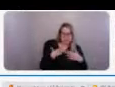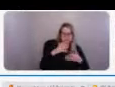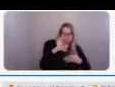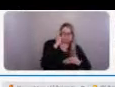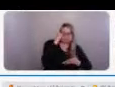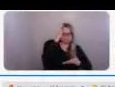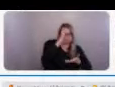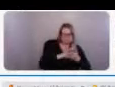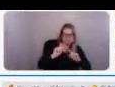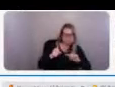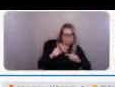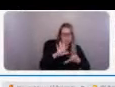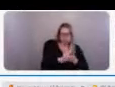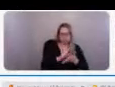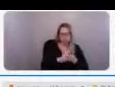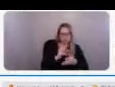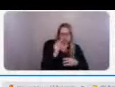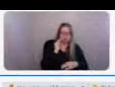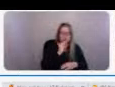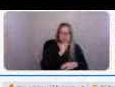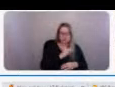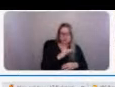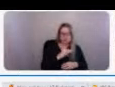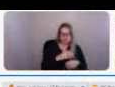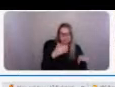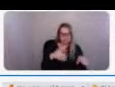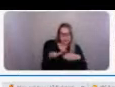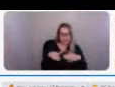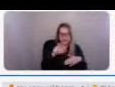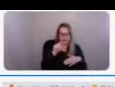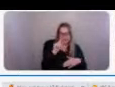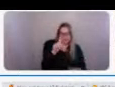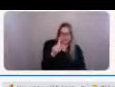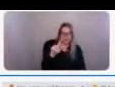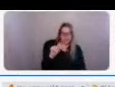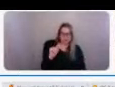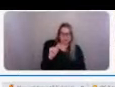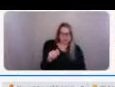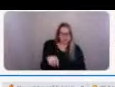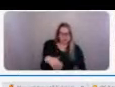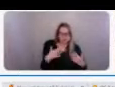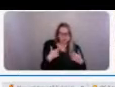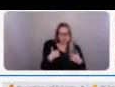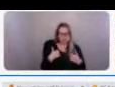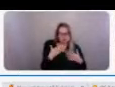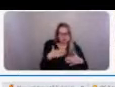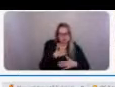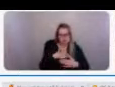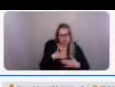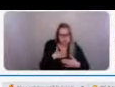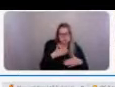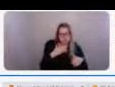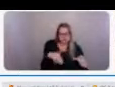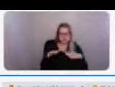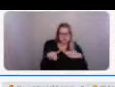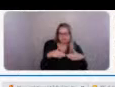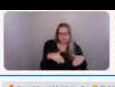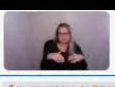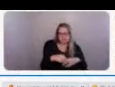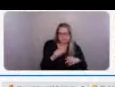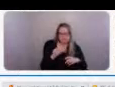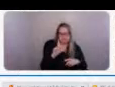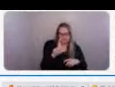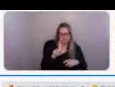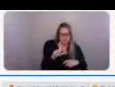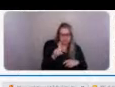my spare time my family and i we like to walk around the downtown area of gilbert and enjoy all the city has to offer after looking at the legislative district